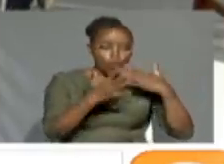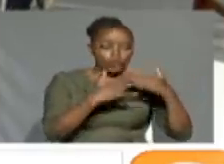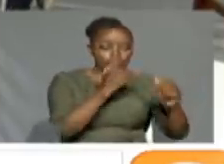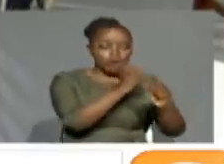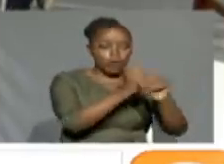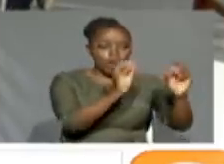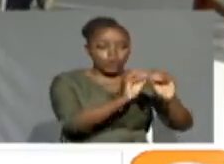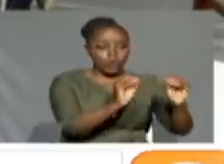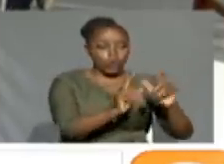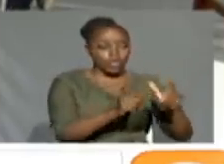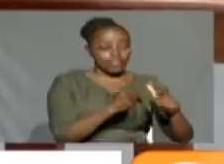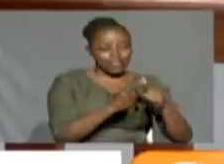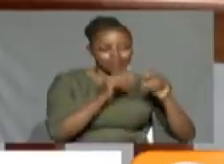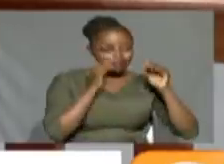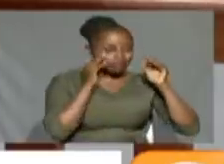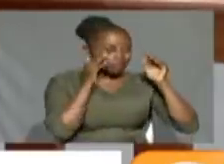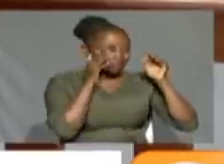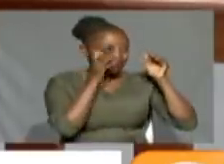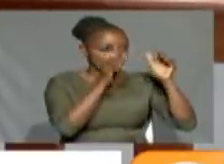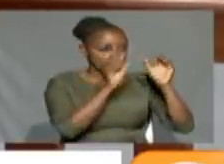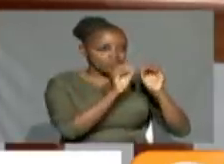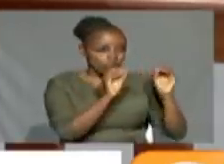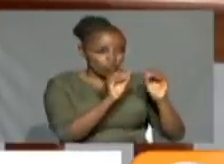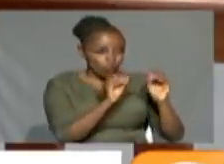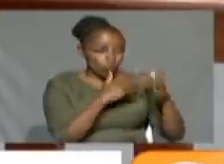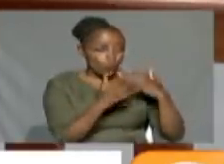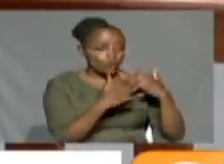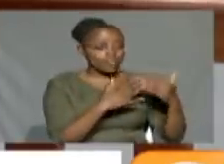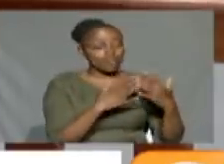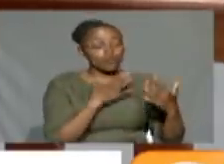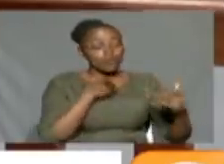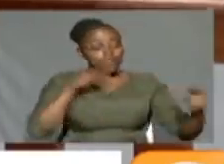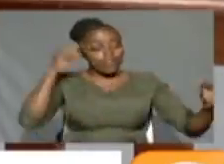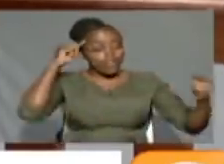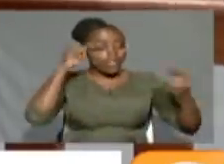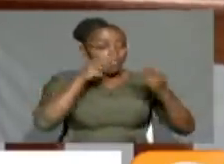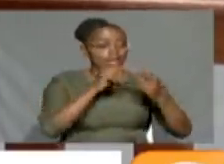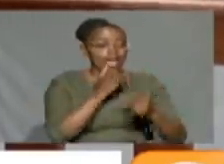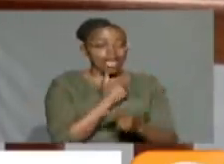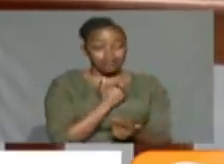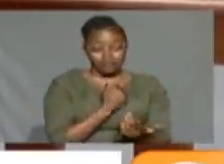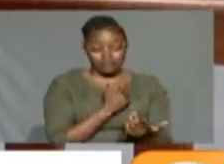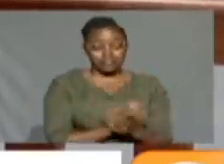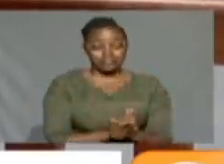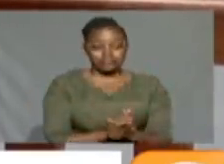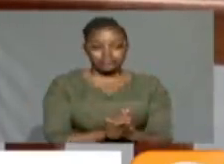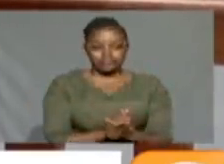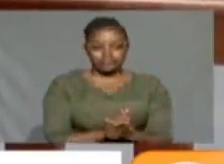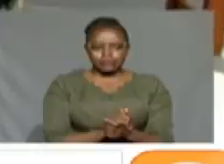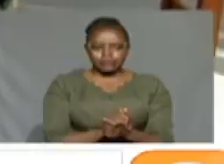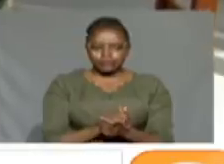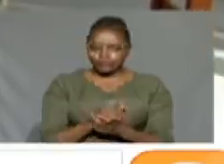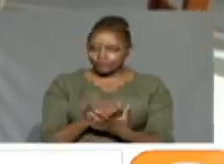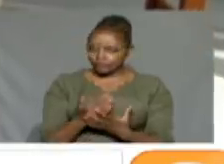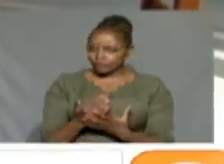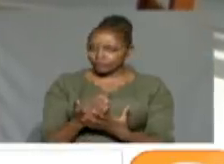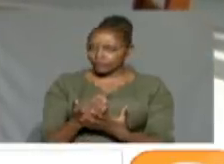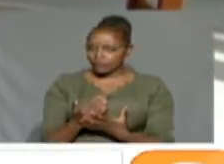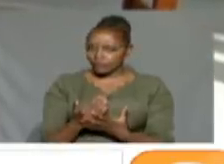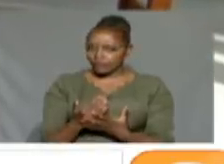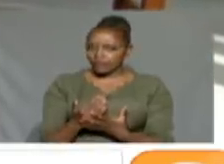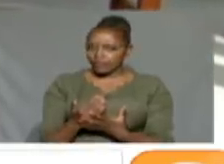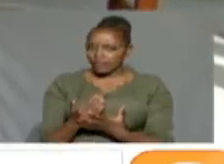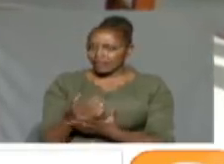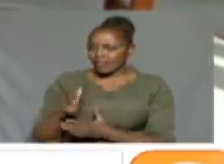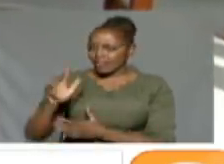work instead of focusing on what we intend to make work. Mm. What was the turnaround, Daktari?